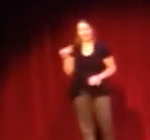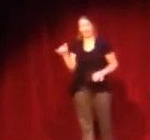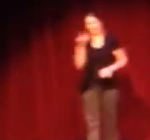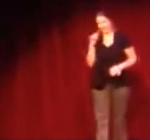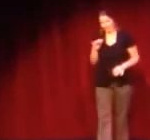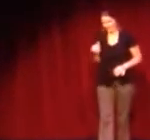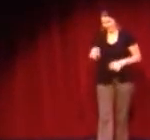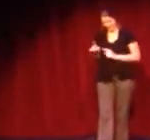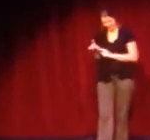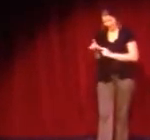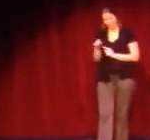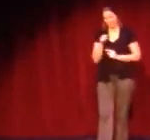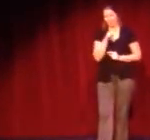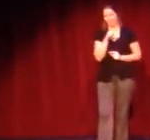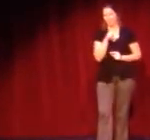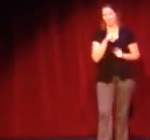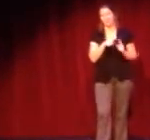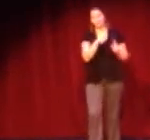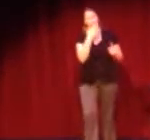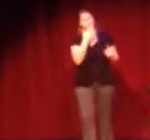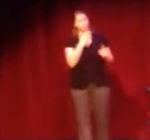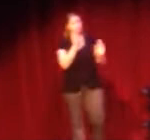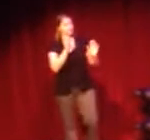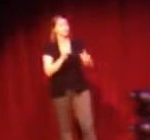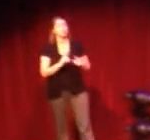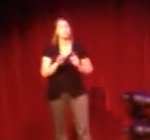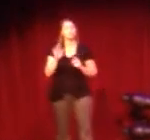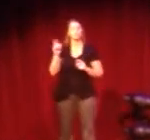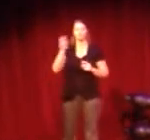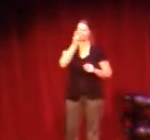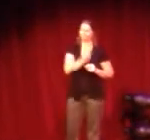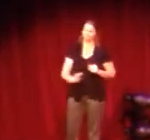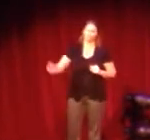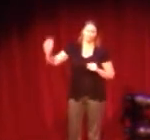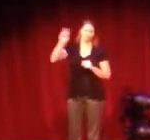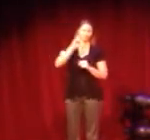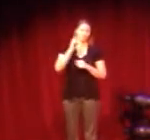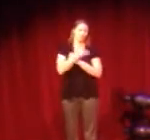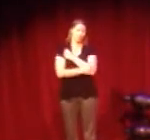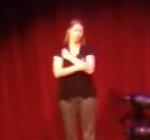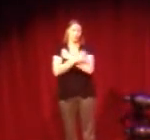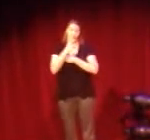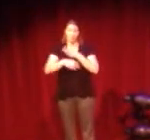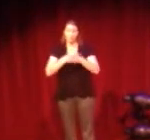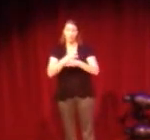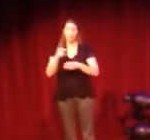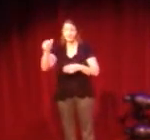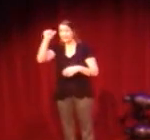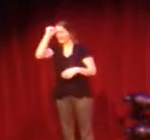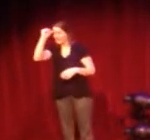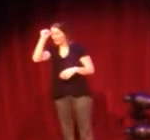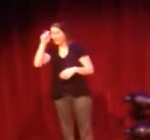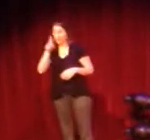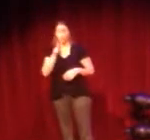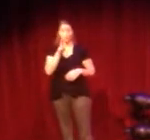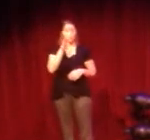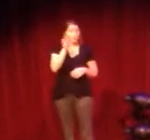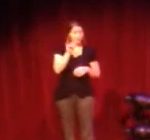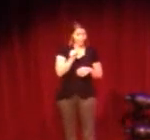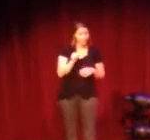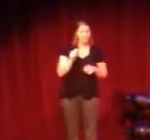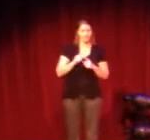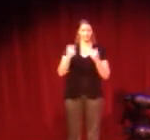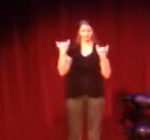Indiana, but I'm sure it's awesome. Anyway, their appearances have taken them all across the country and the world, even to India and Dubai. But today